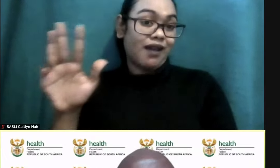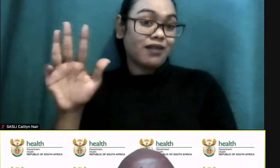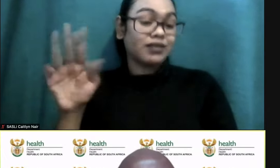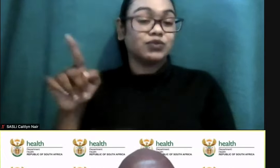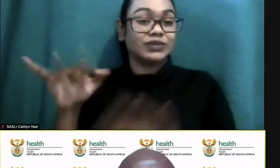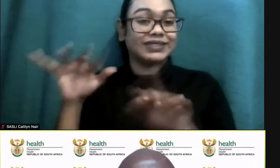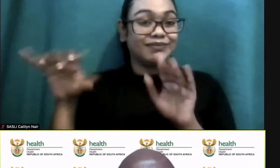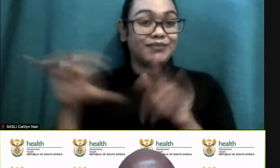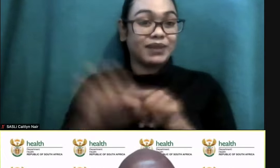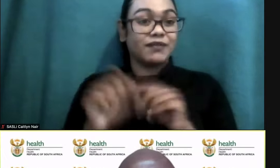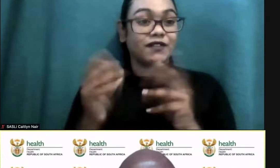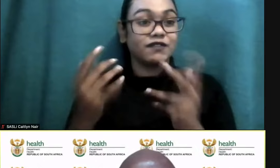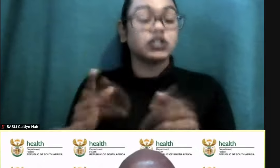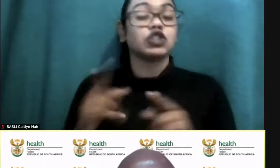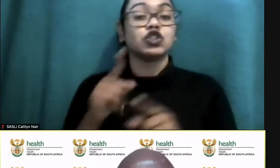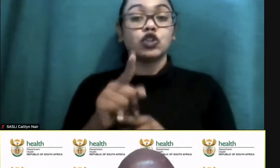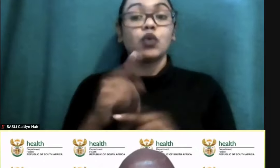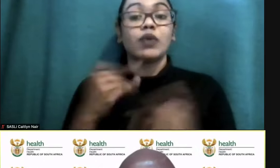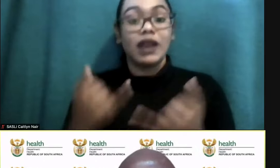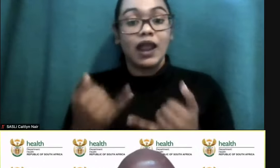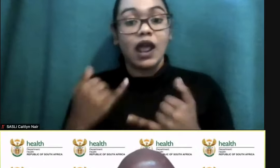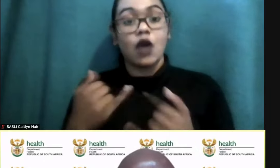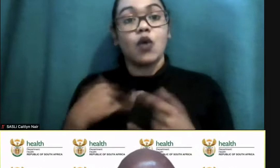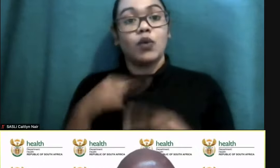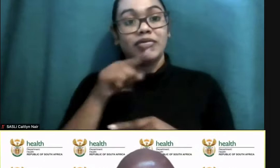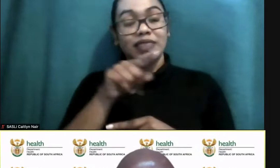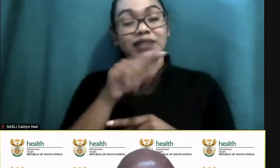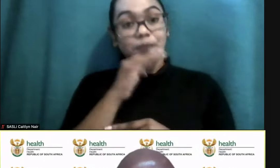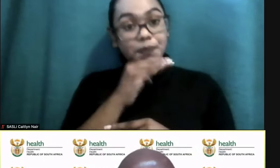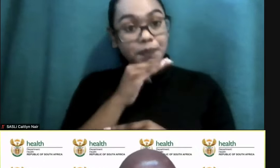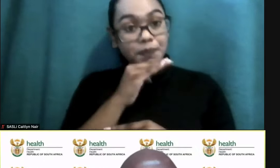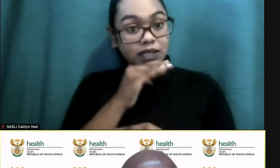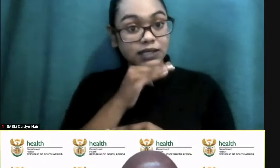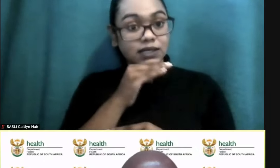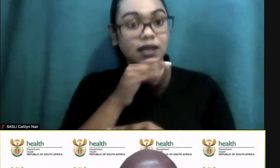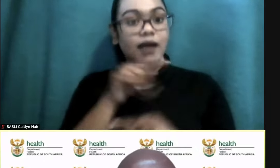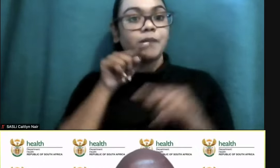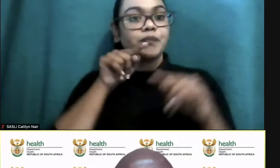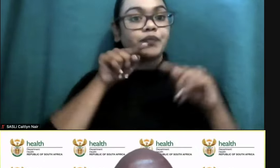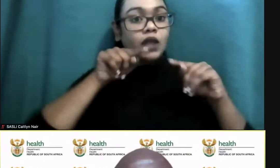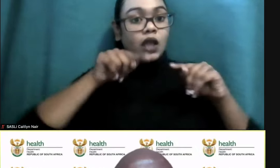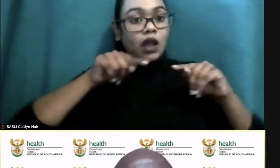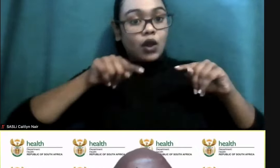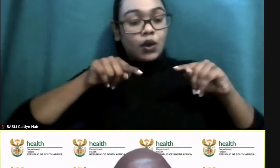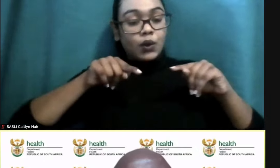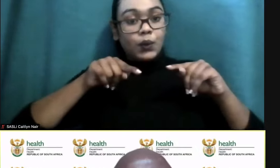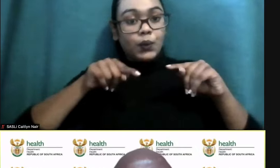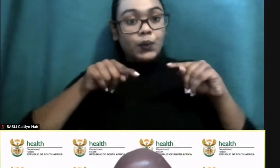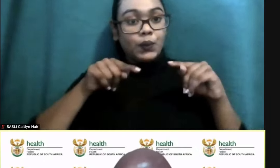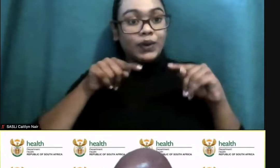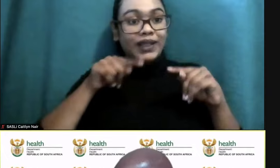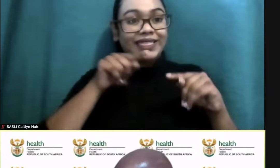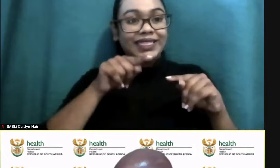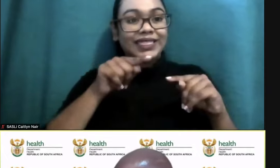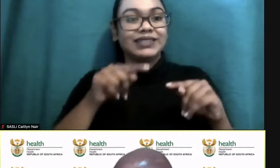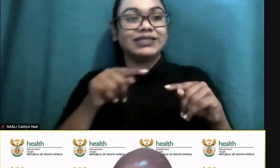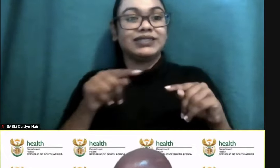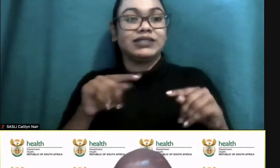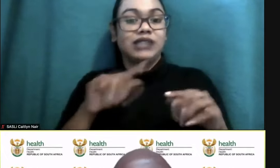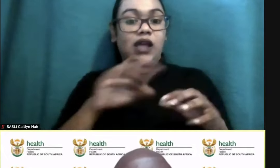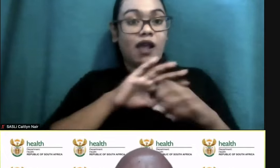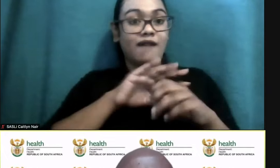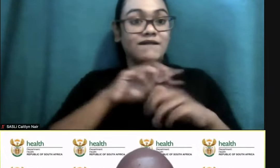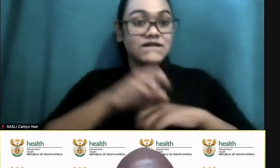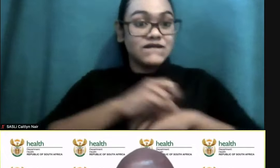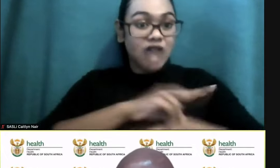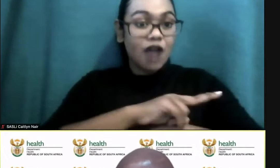again reinforces the fact that this invisible enemy we're dealing with